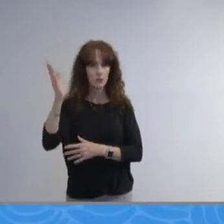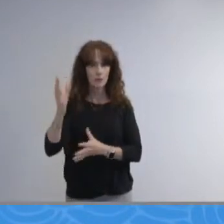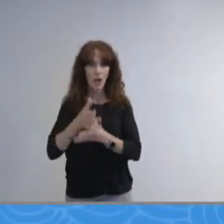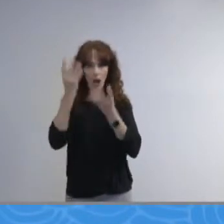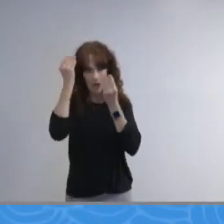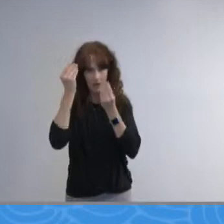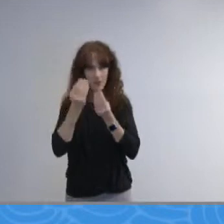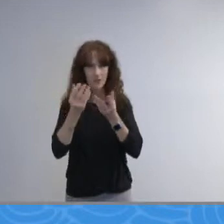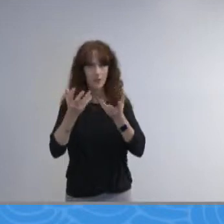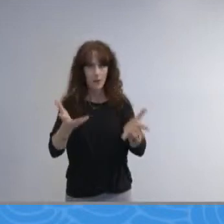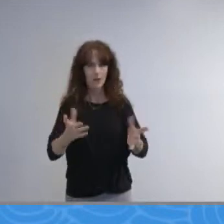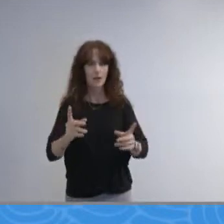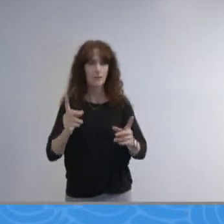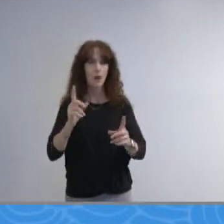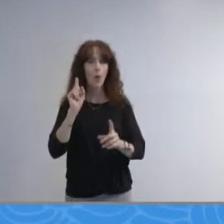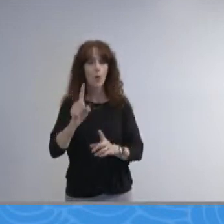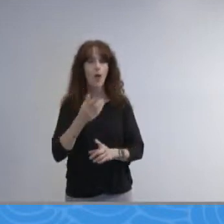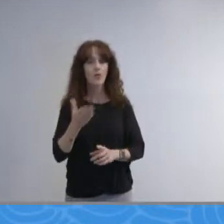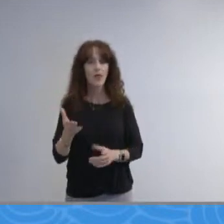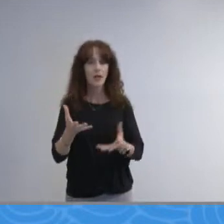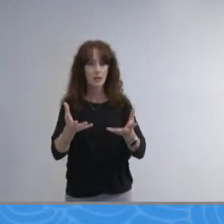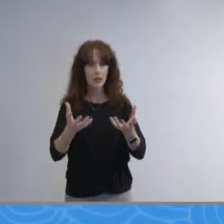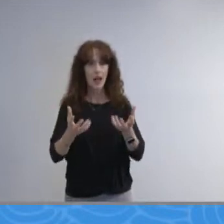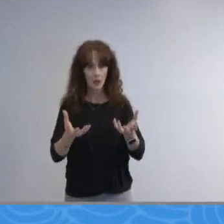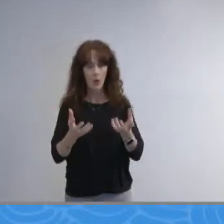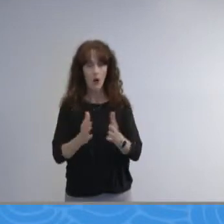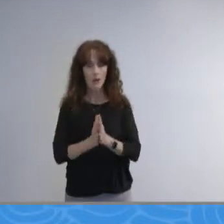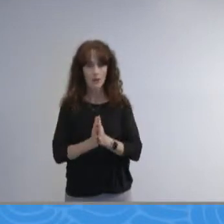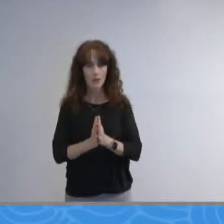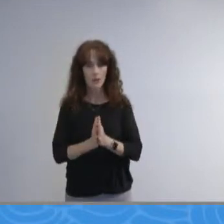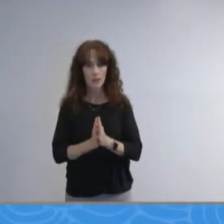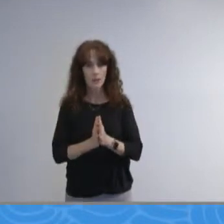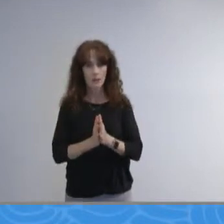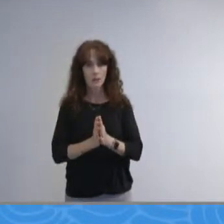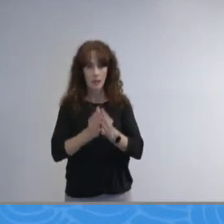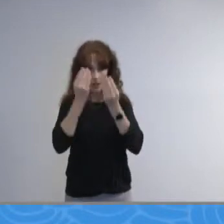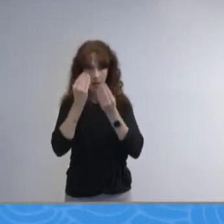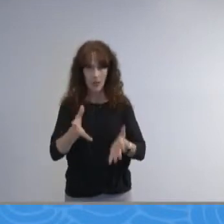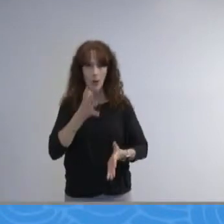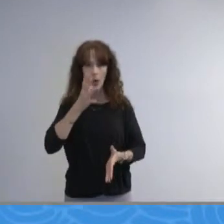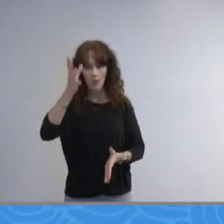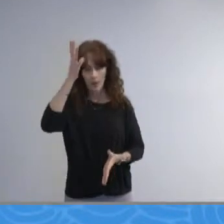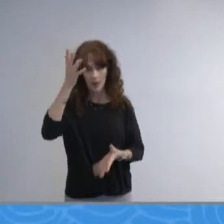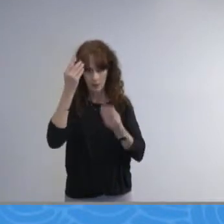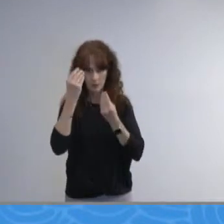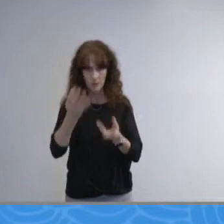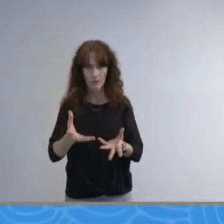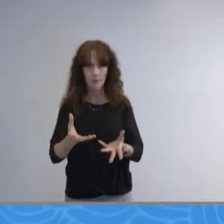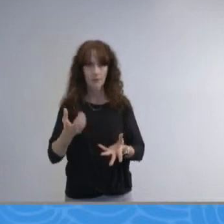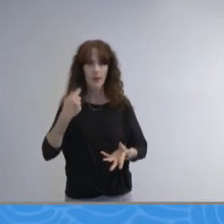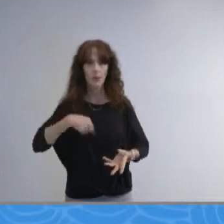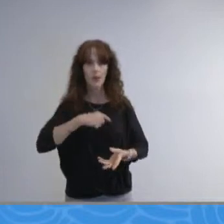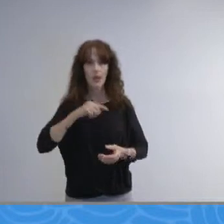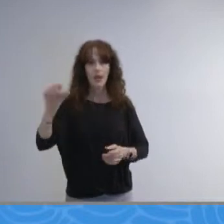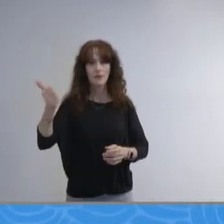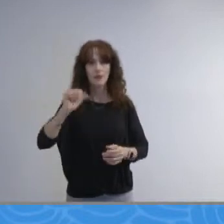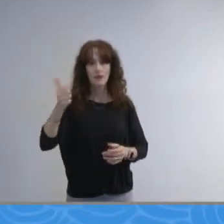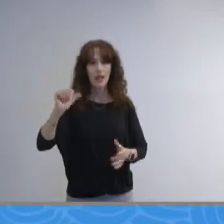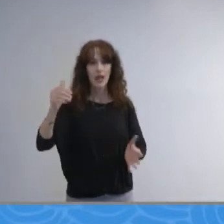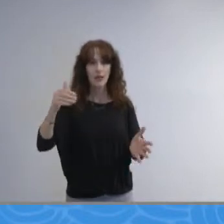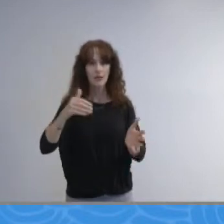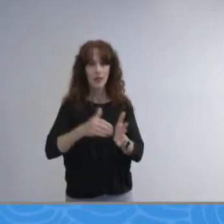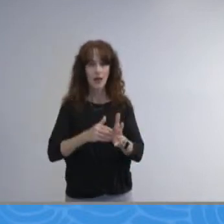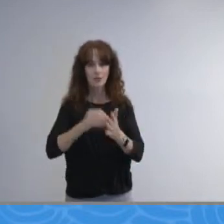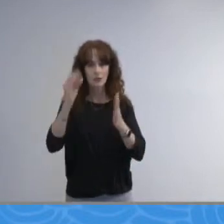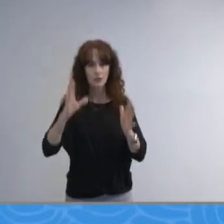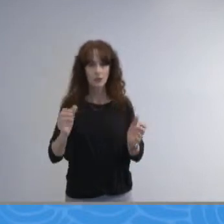of information, but one thing I do want to just let parents know is we have 10,000 students with